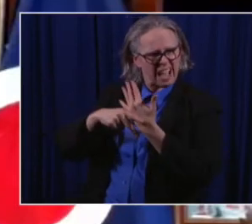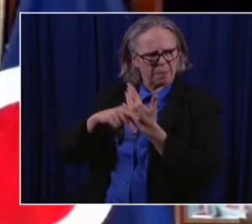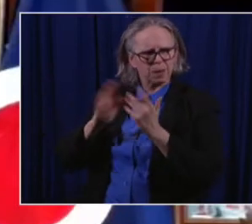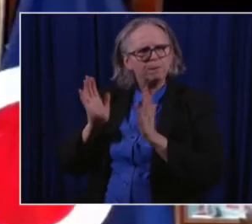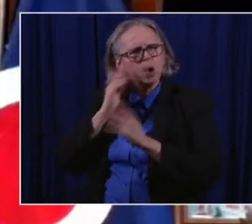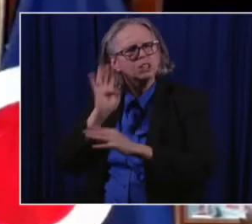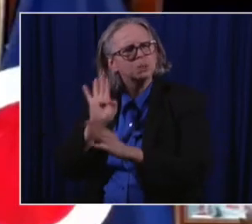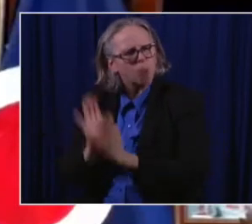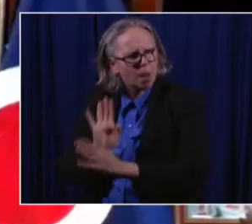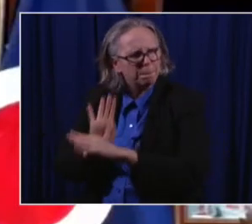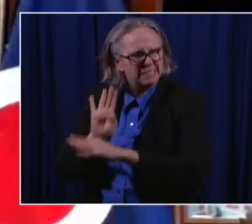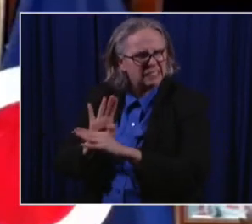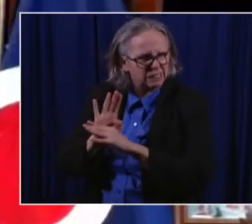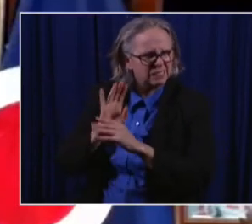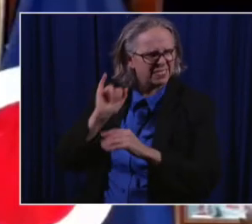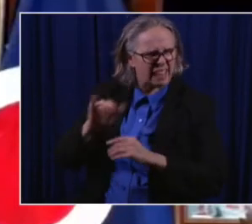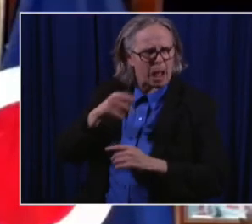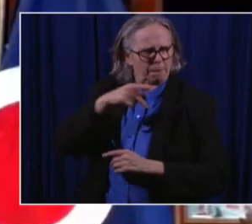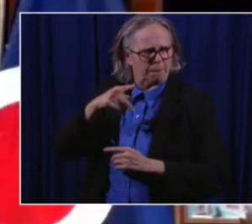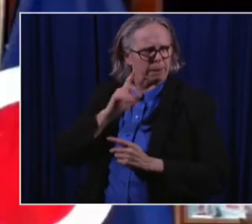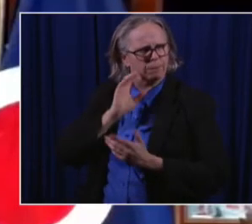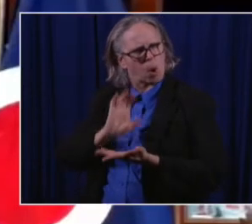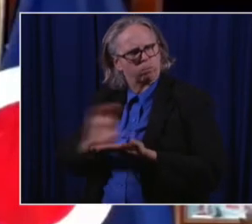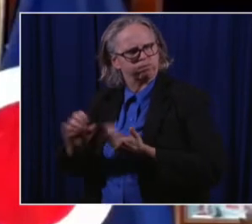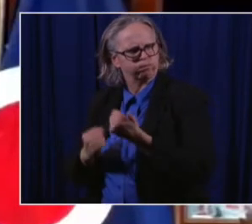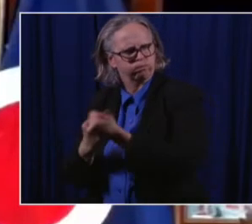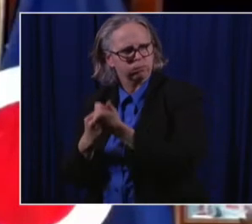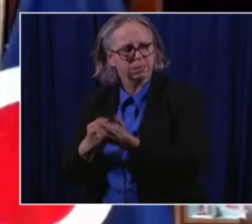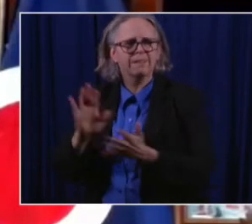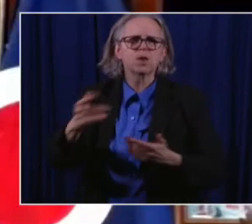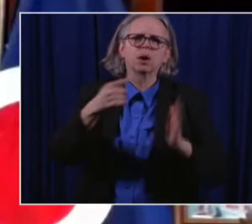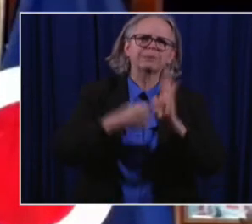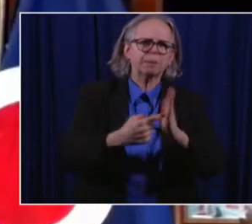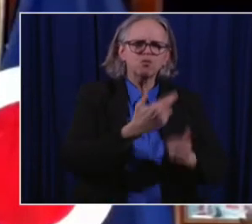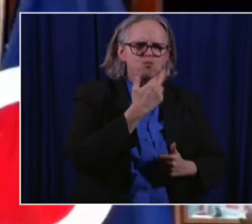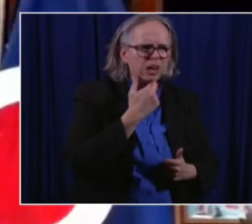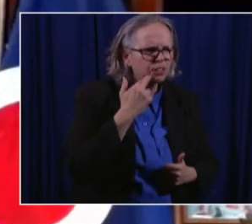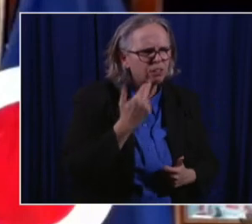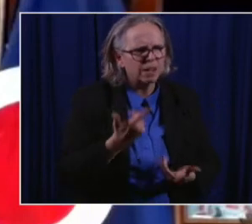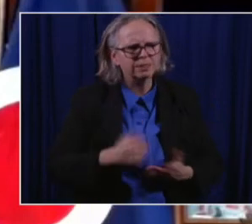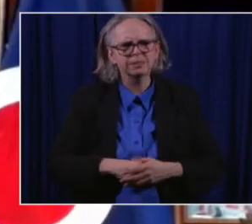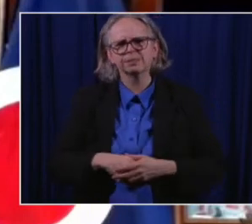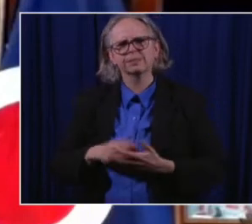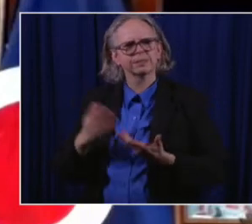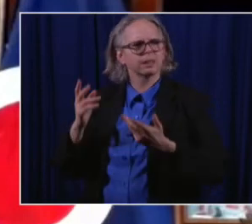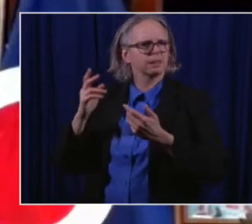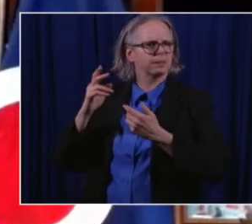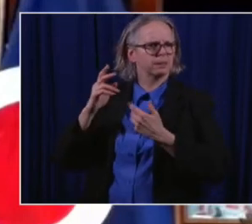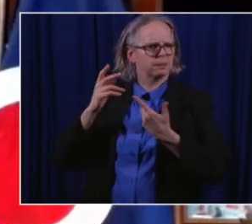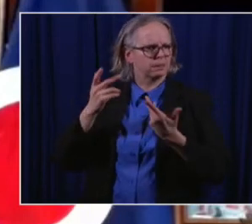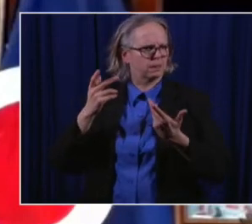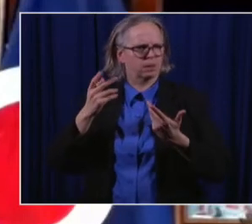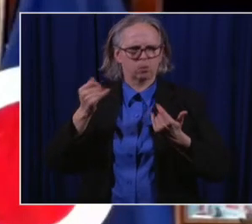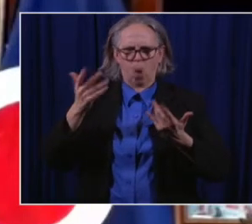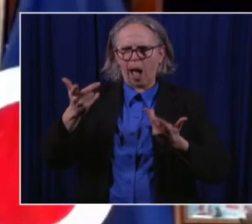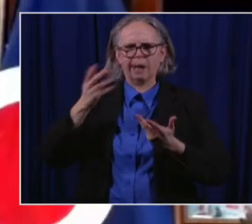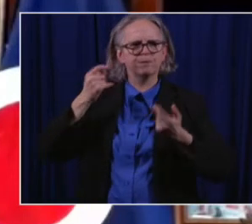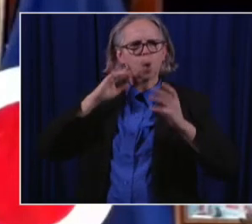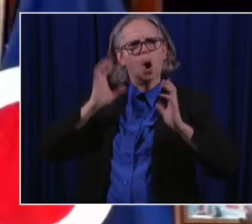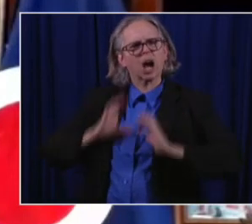Look, restaurants and people in the hospitality industry are desperately in need of having access to another round of funding in